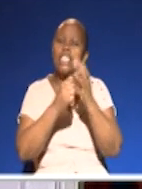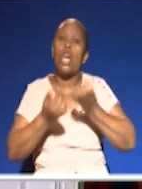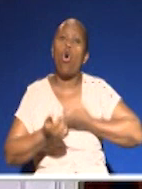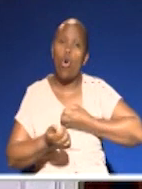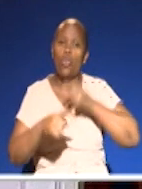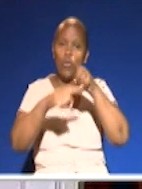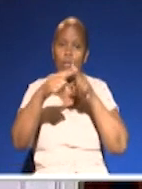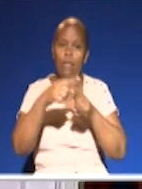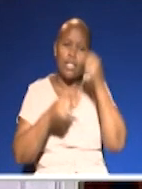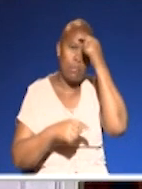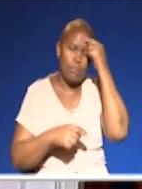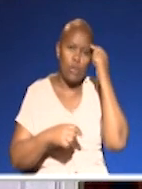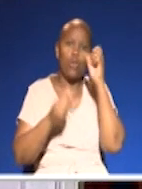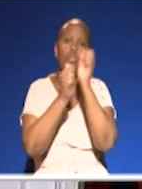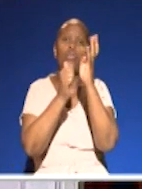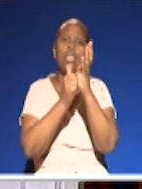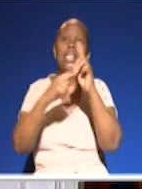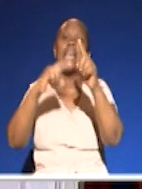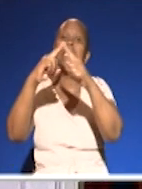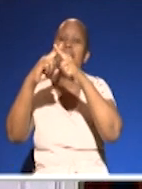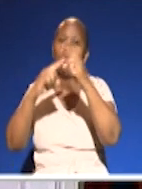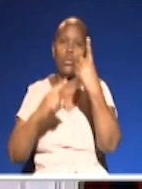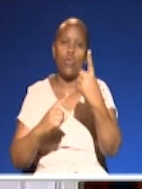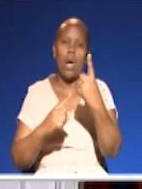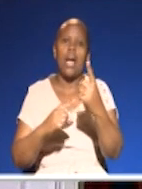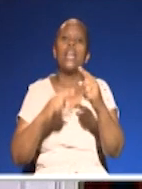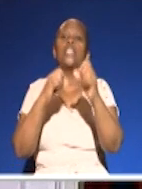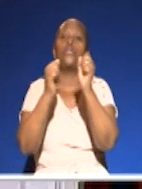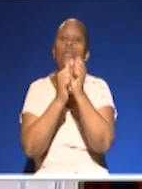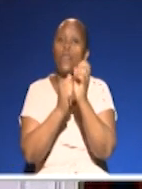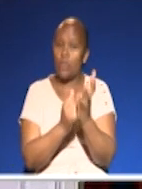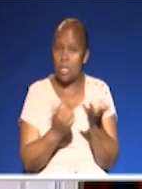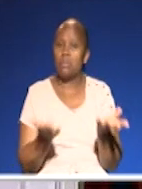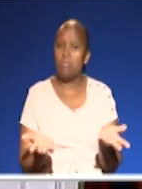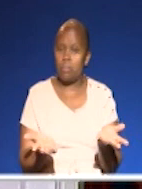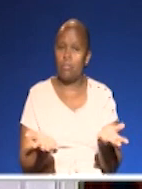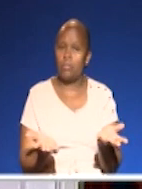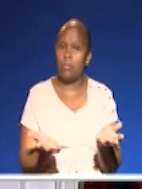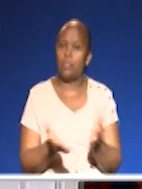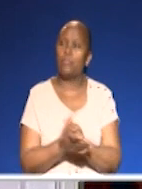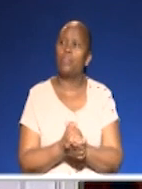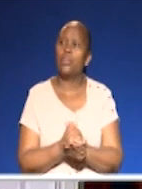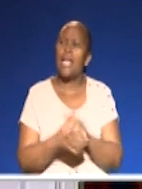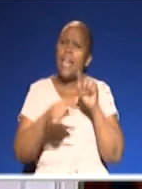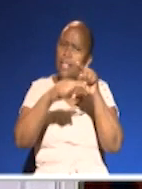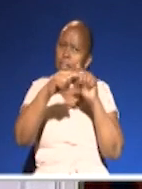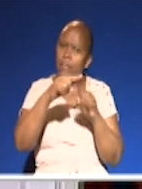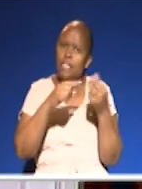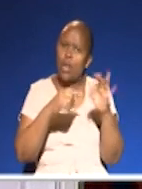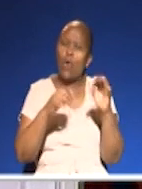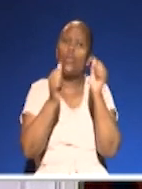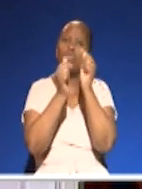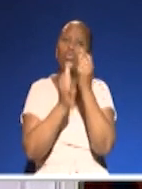14 times 1 is 14. Now, the divisors of